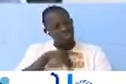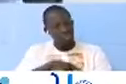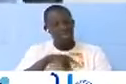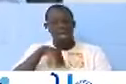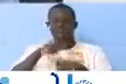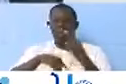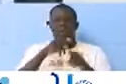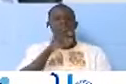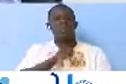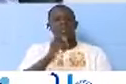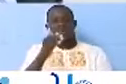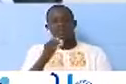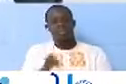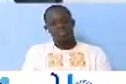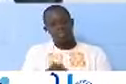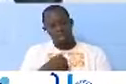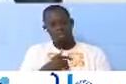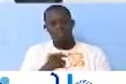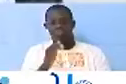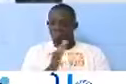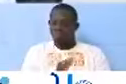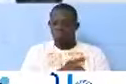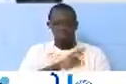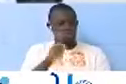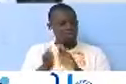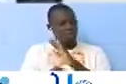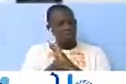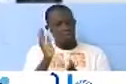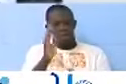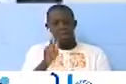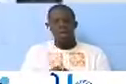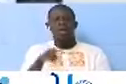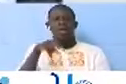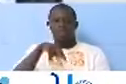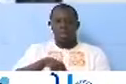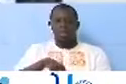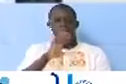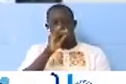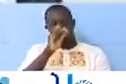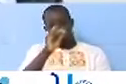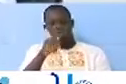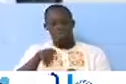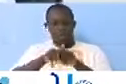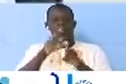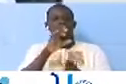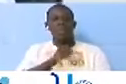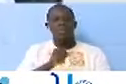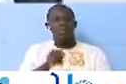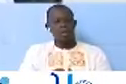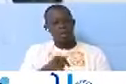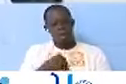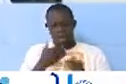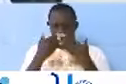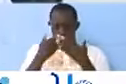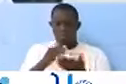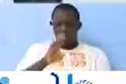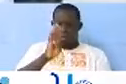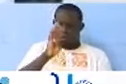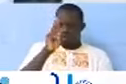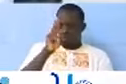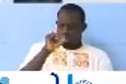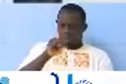I could not pass, so I decided to stand and speak to him. I said to him, Bunja.